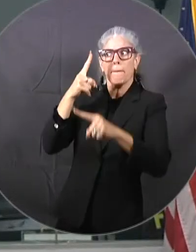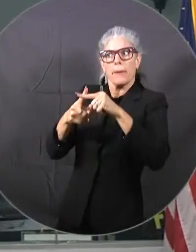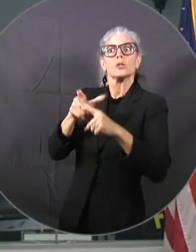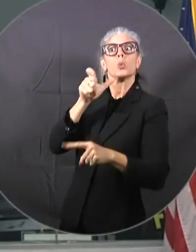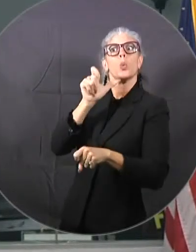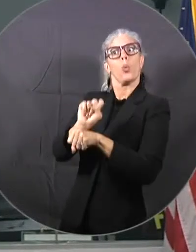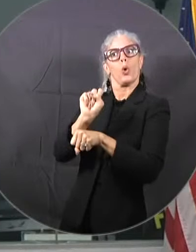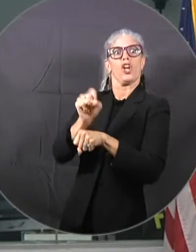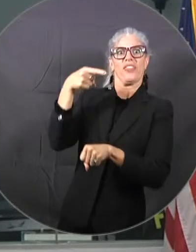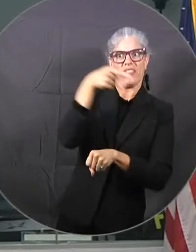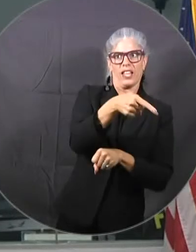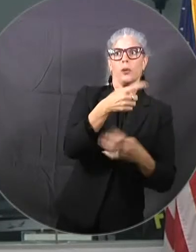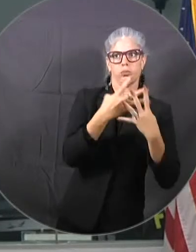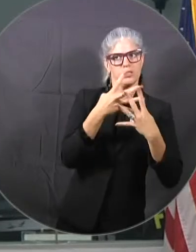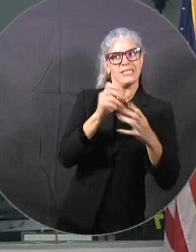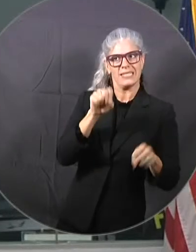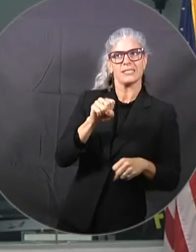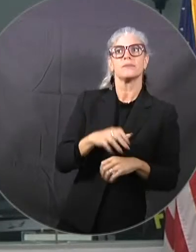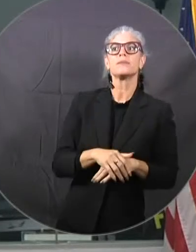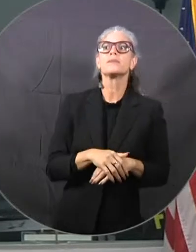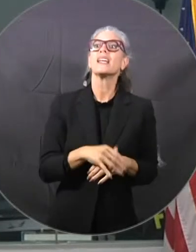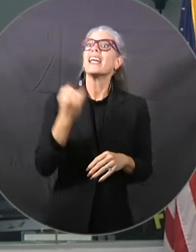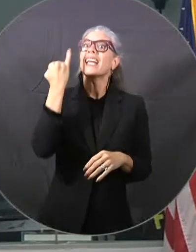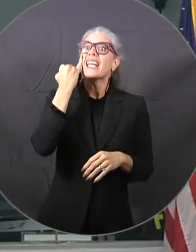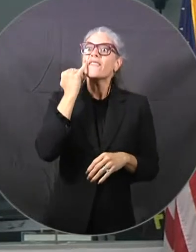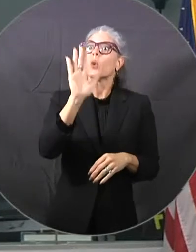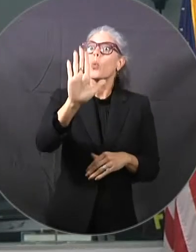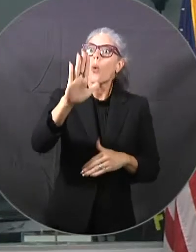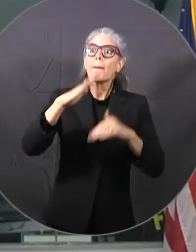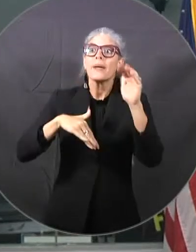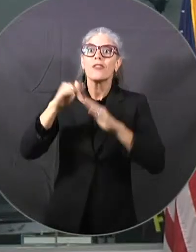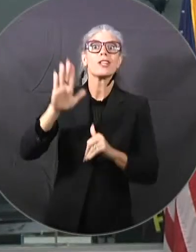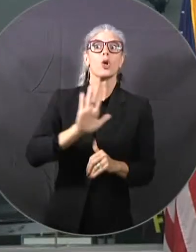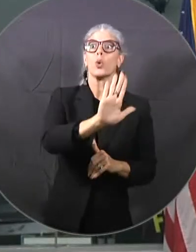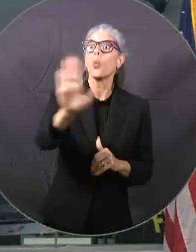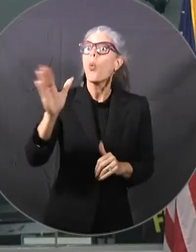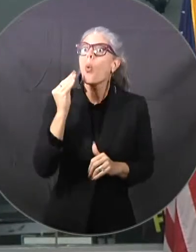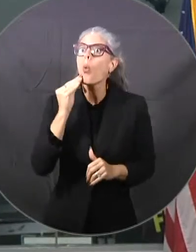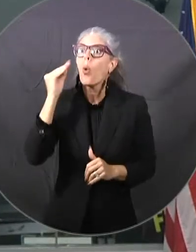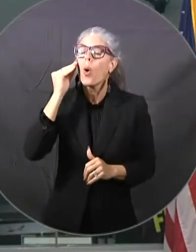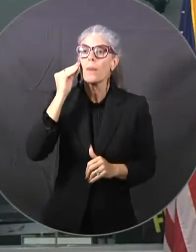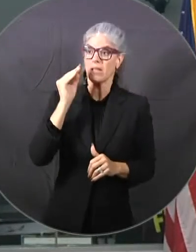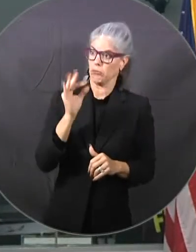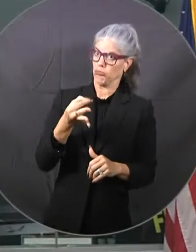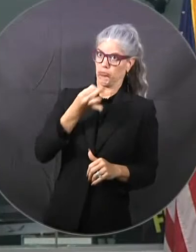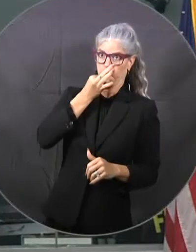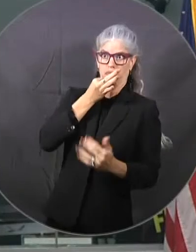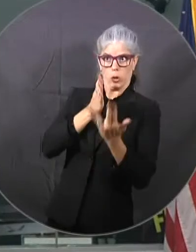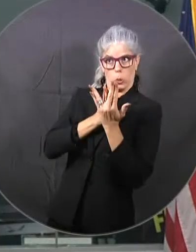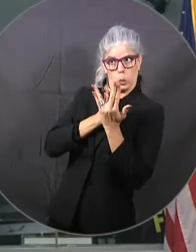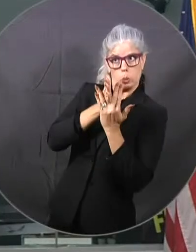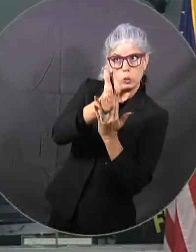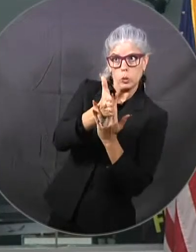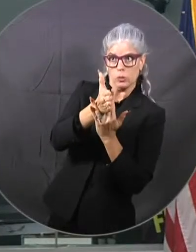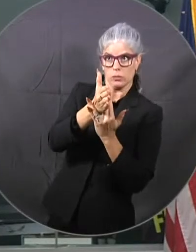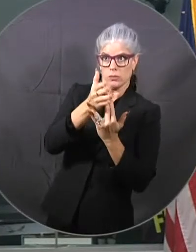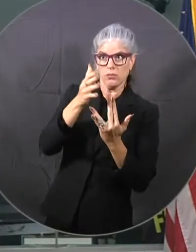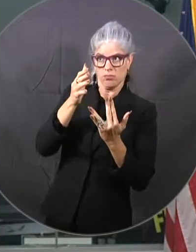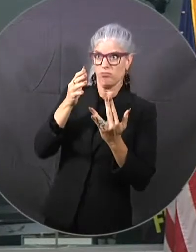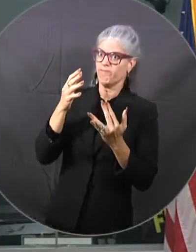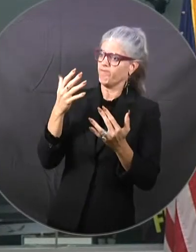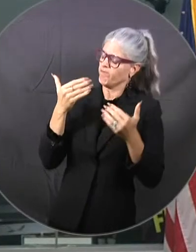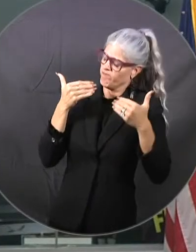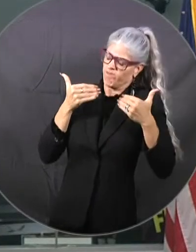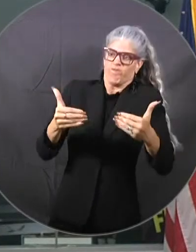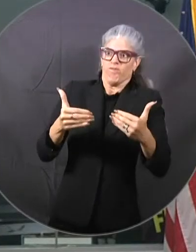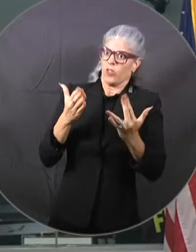withstand Cat 3, 4, or 5 winds, it may be better to shelter in place at the facility. Most of those locations, State Department of Corrections